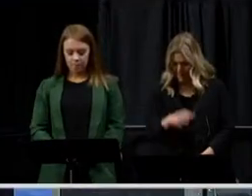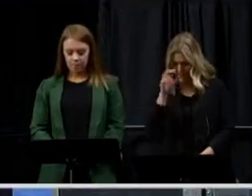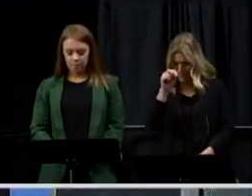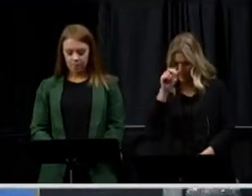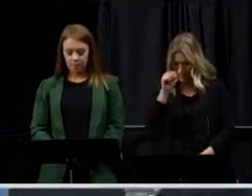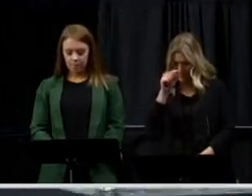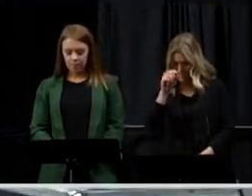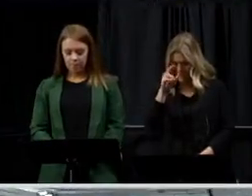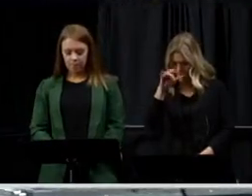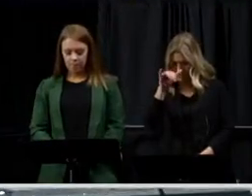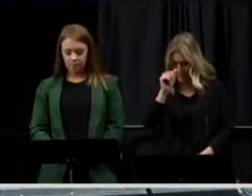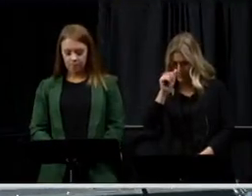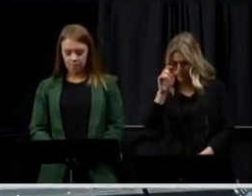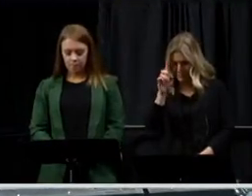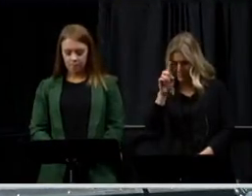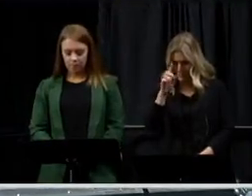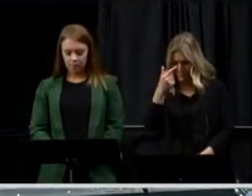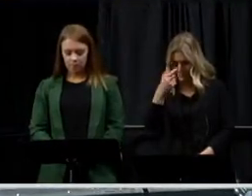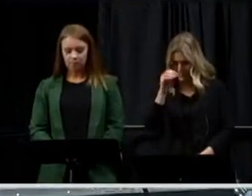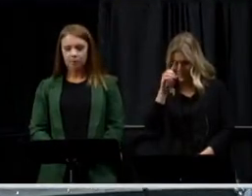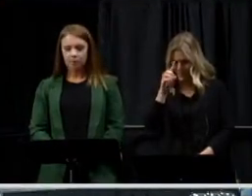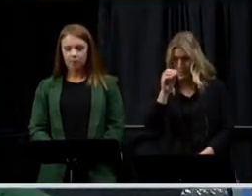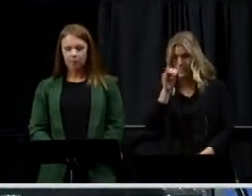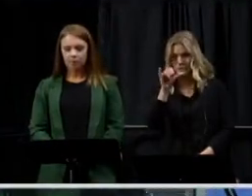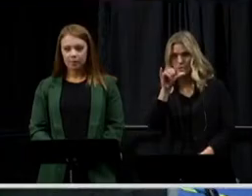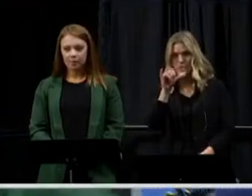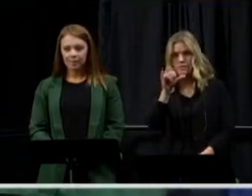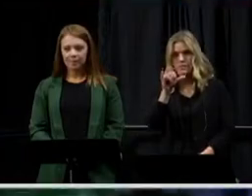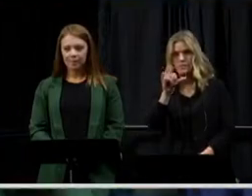Natoria Denise Godoy.